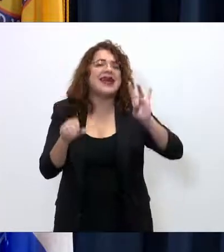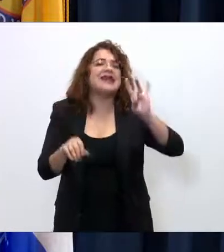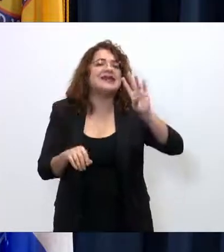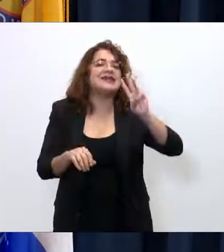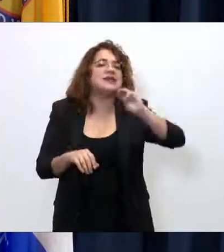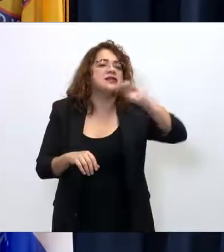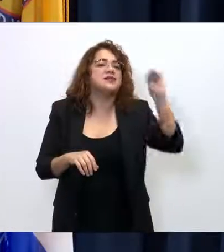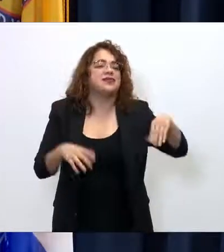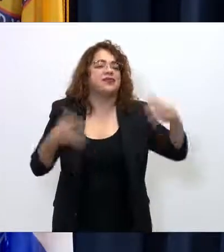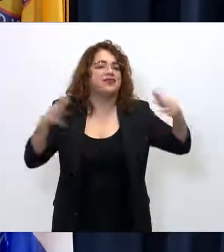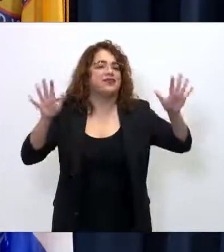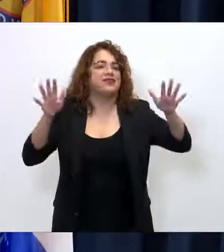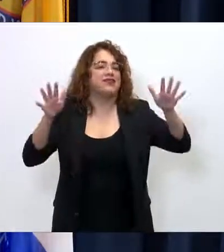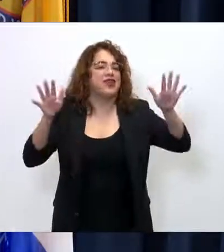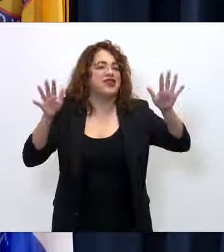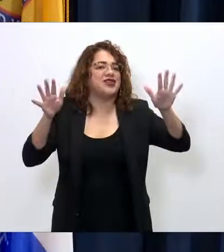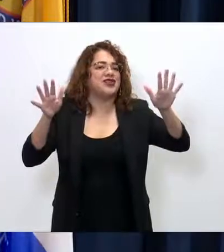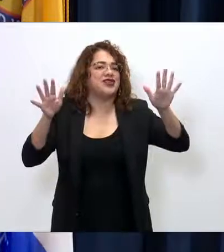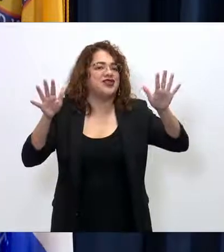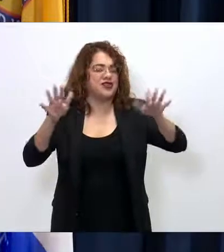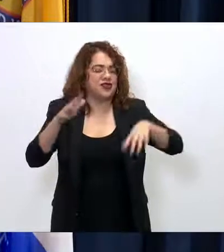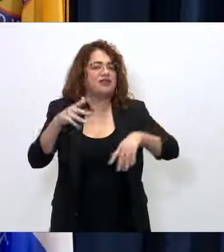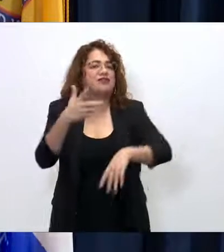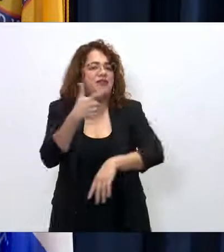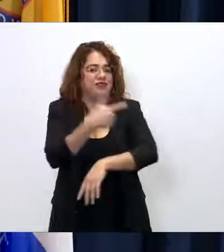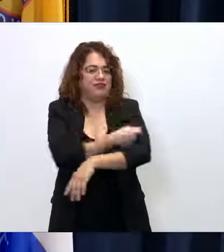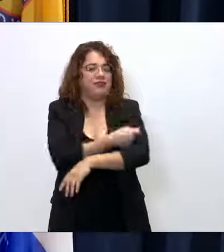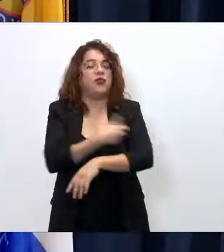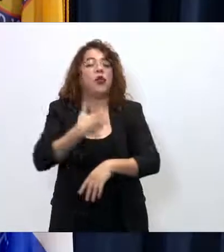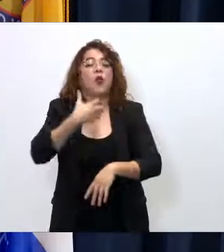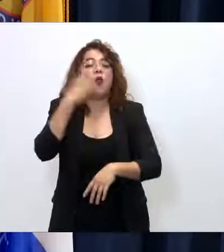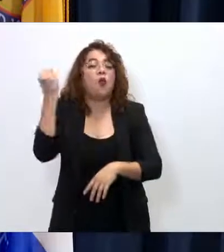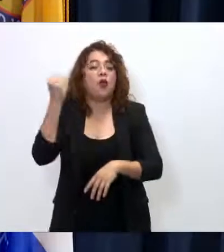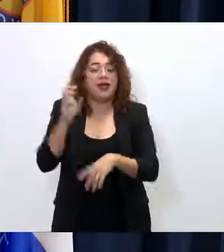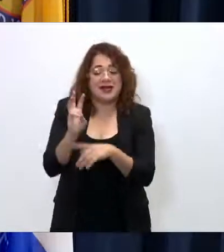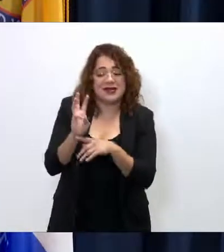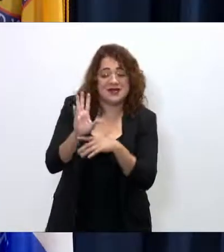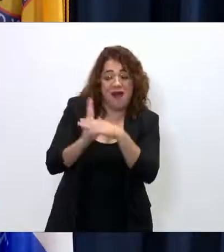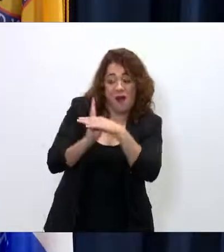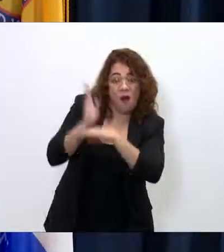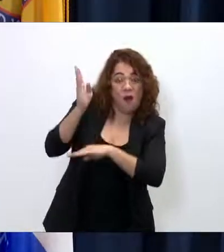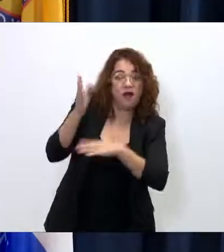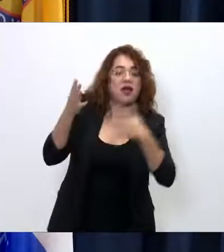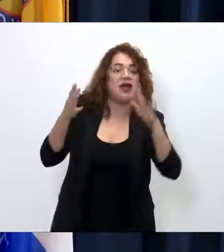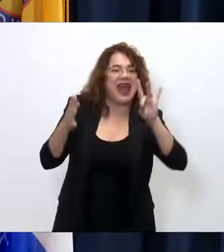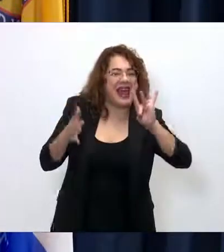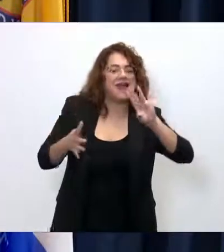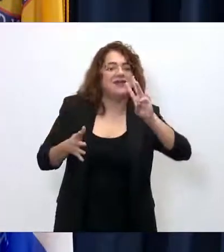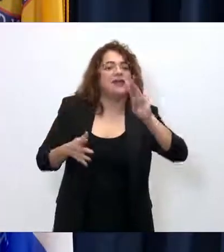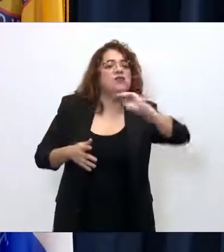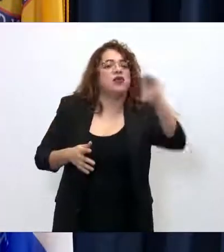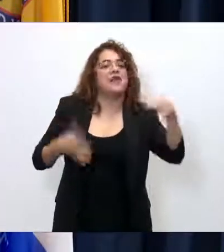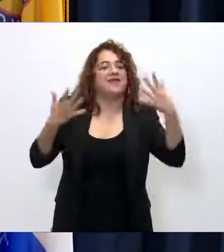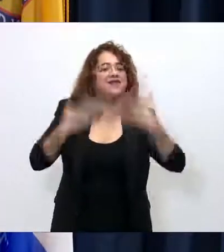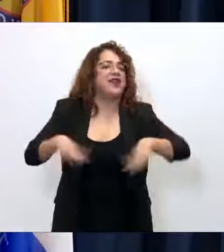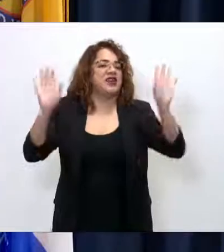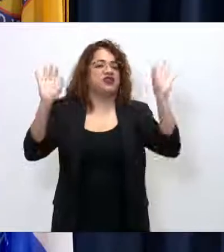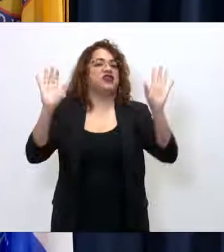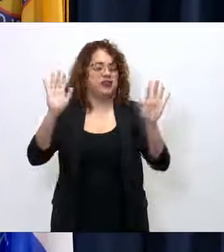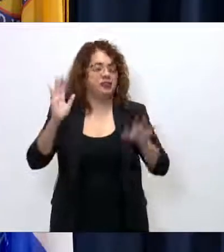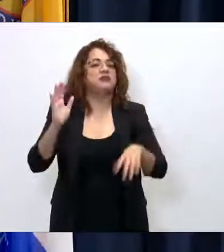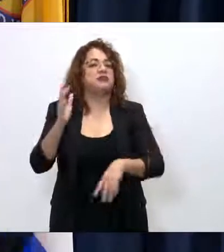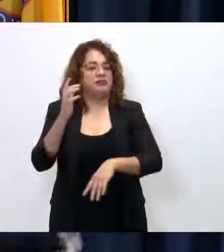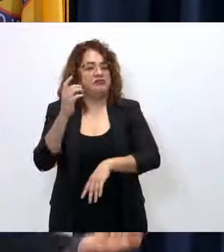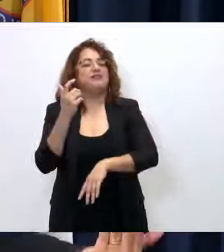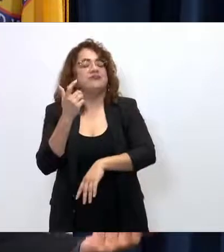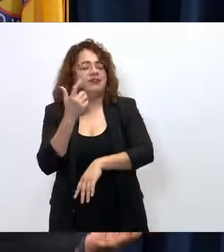86%, 86 of older adults have been vaccinated. That is also a really impressive number, and we are